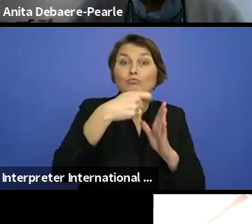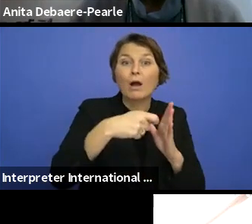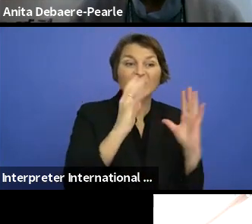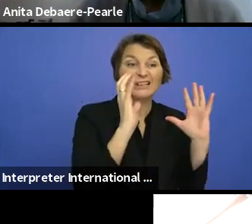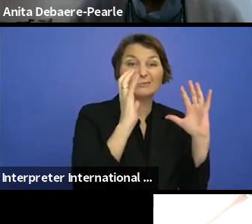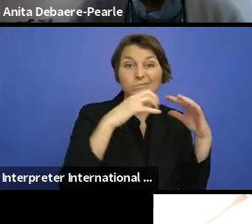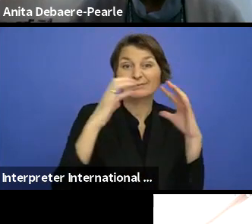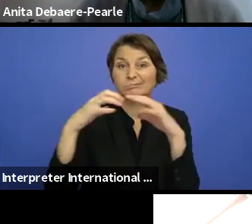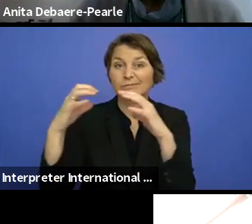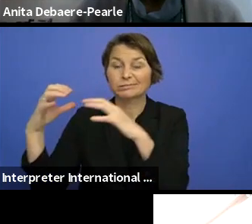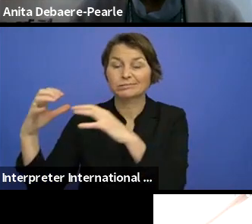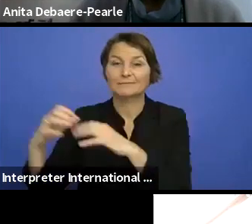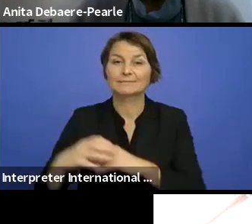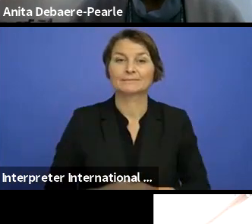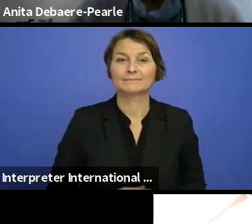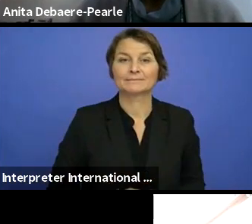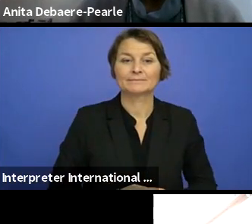is